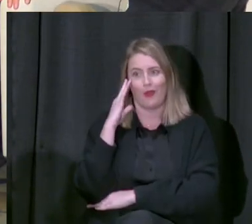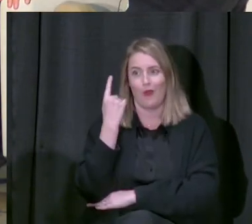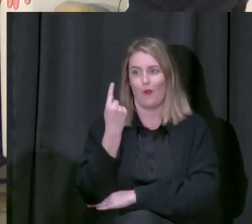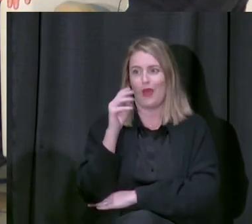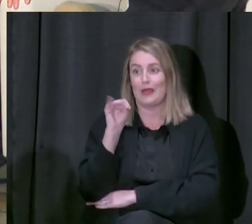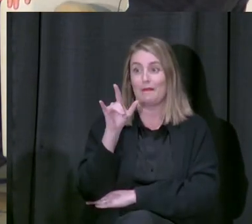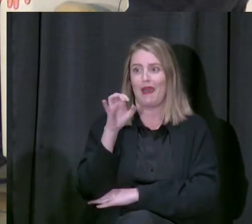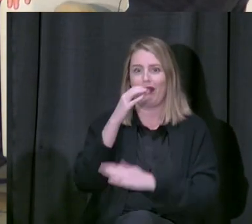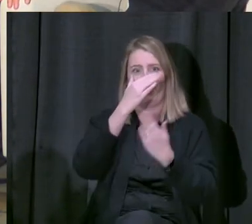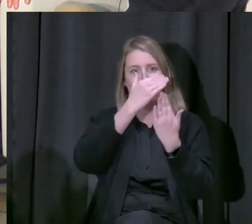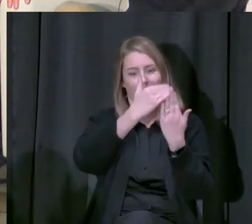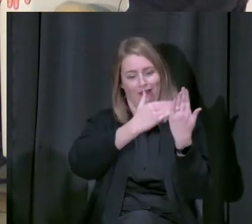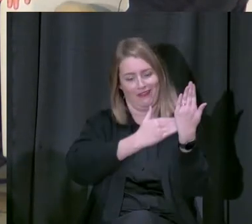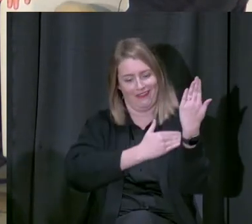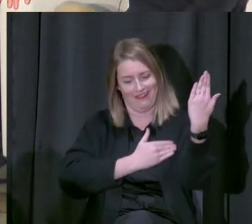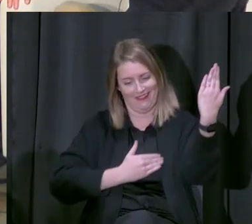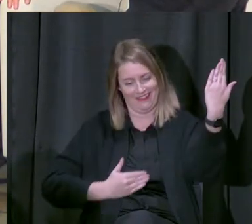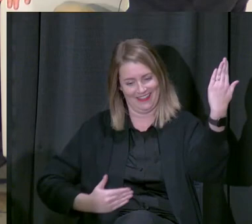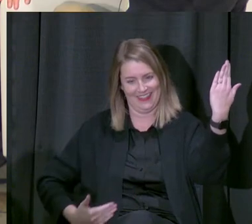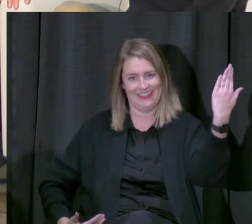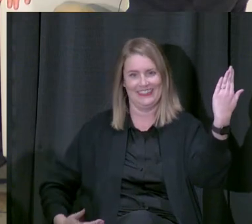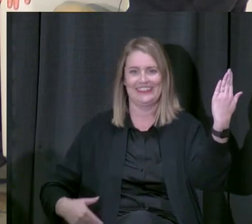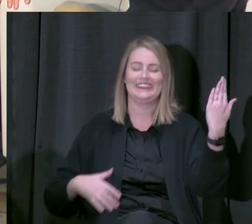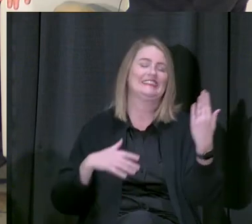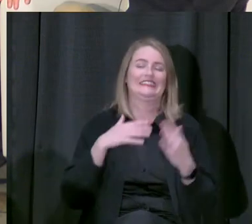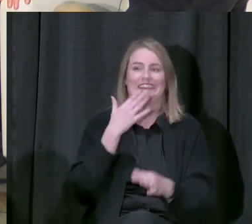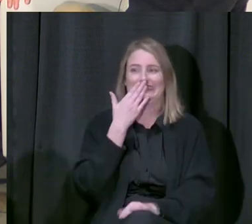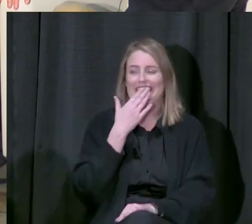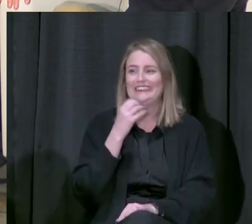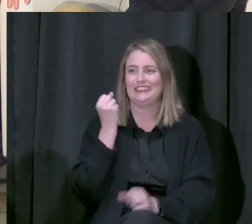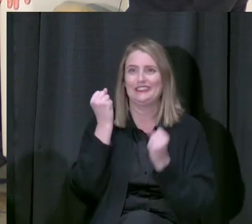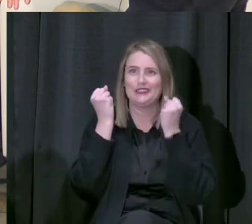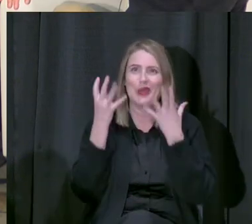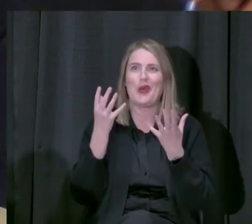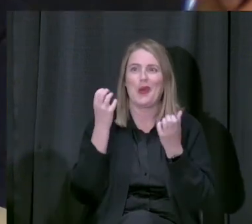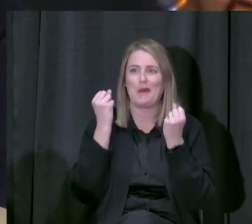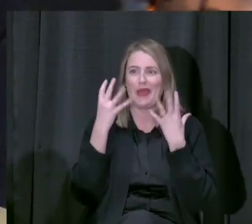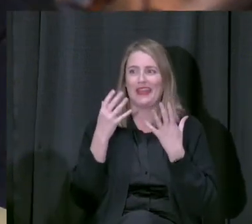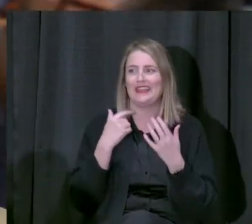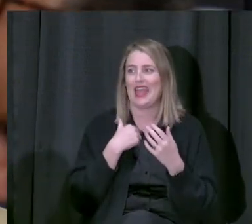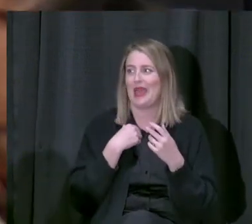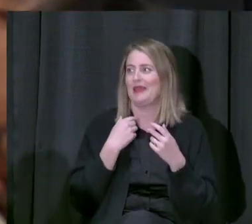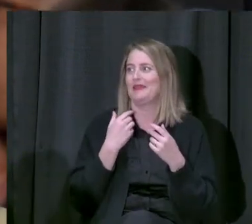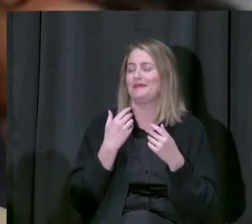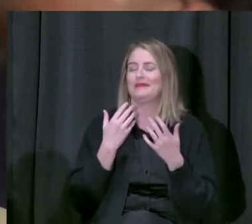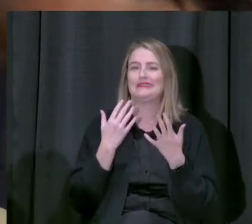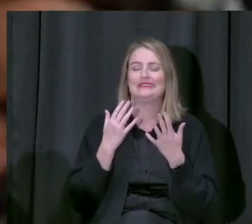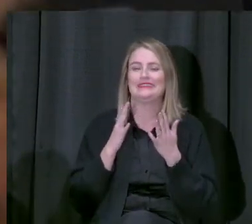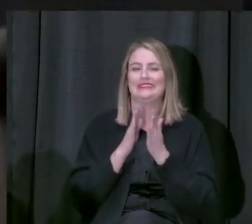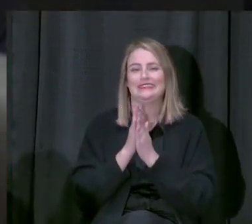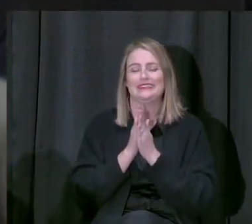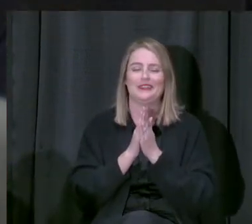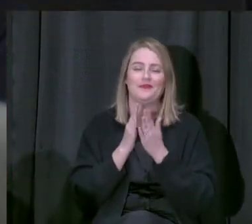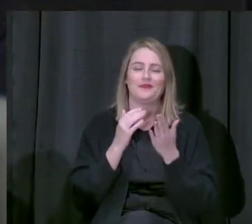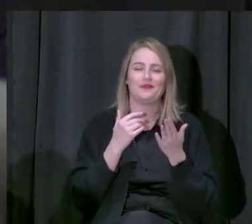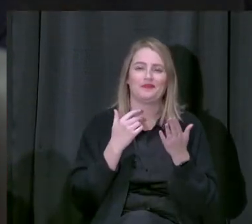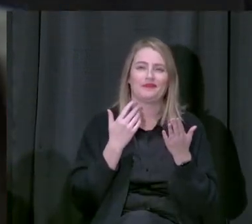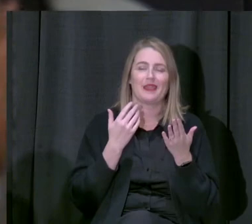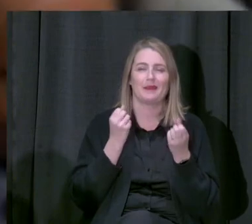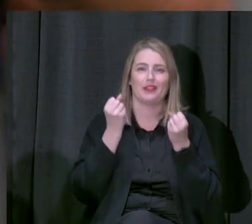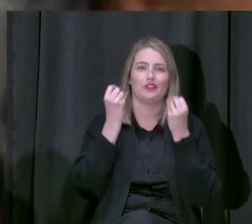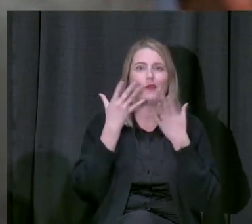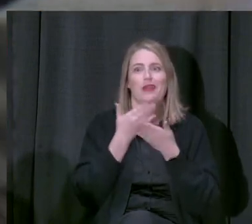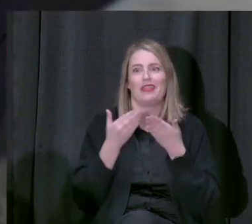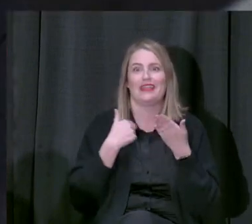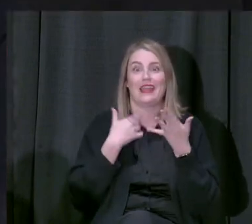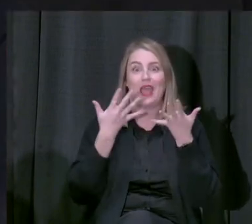I mean, I'm the worst offender or advocate. What are you most excited about? However you want to look at it. There's so many things I want